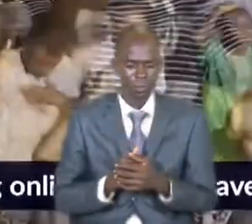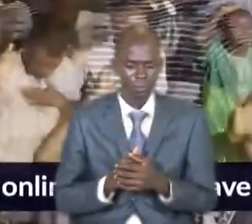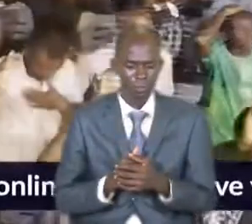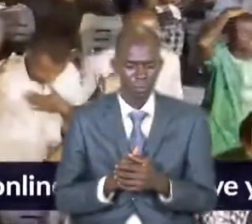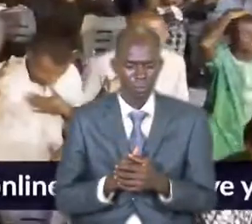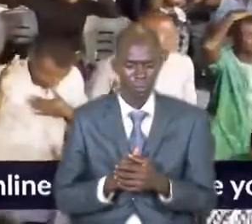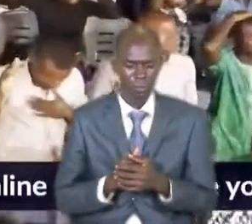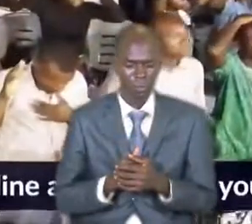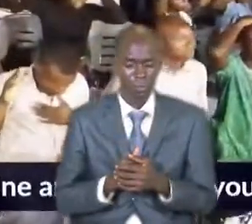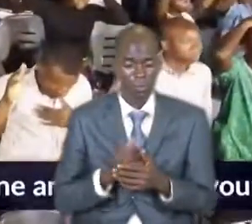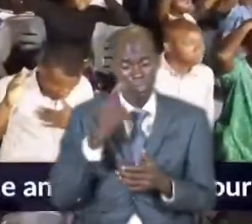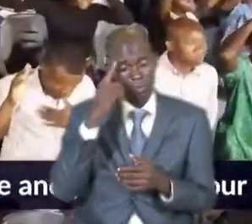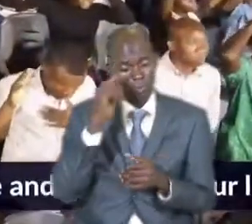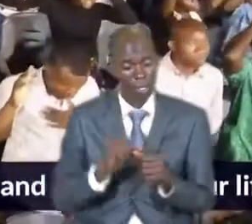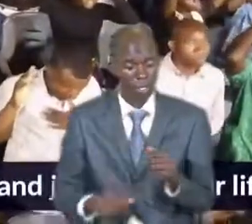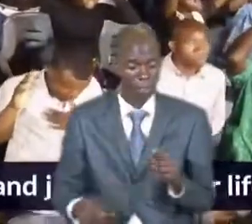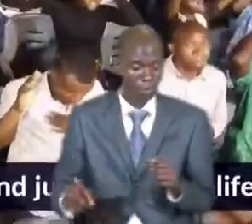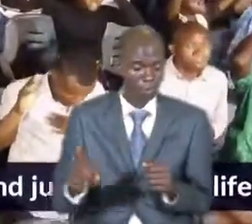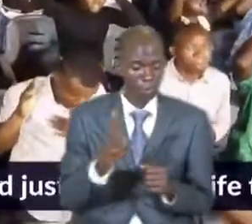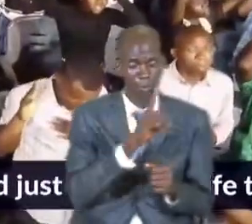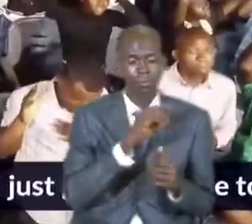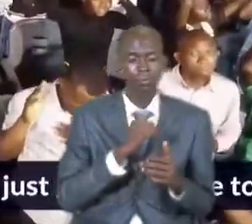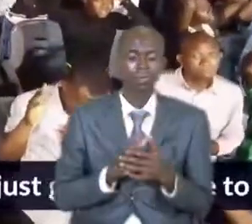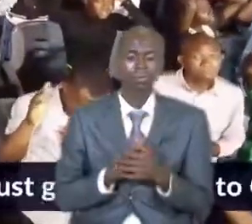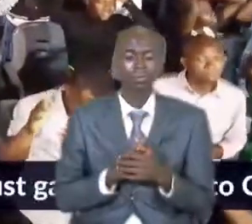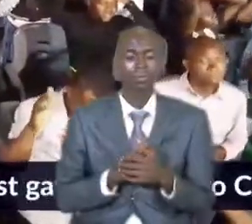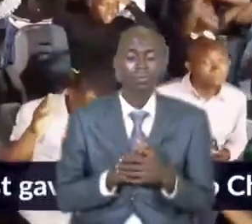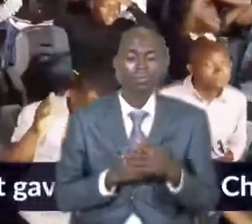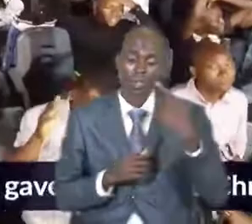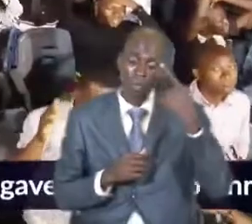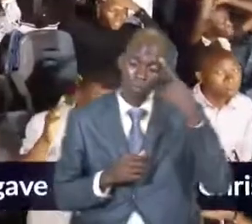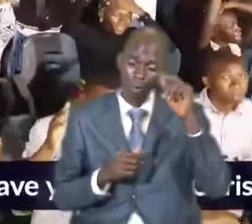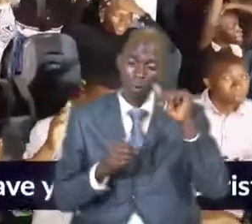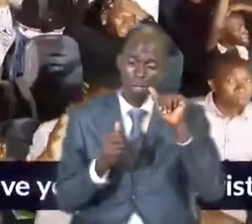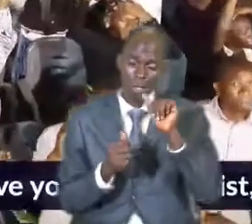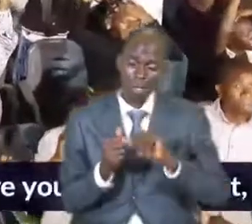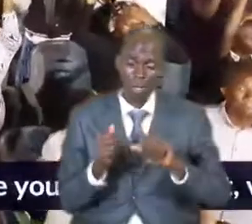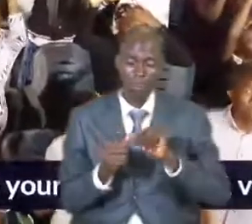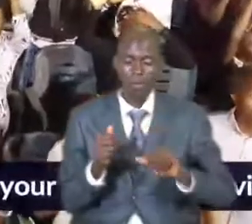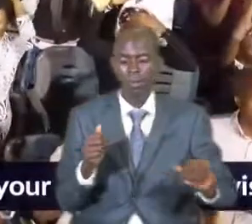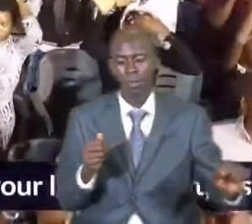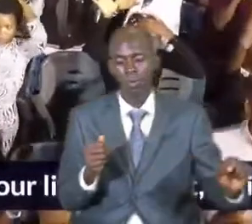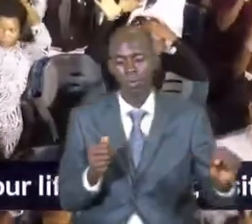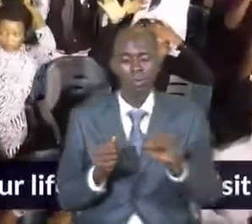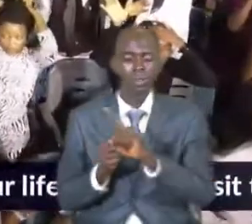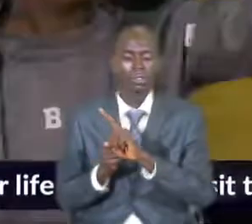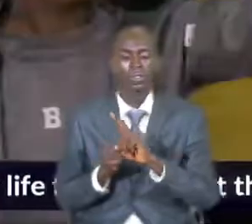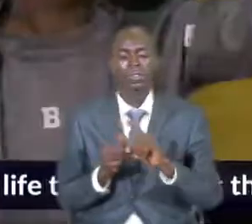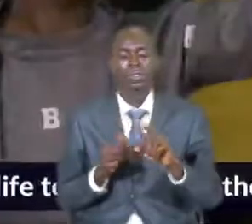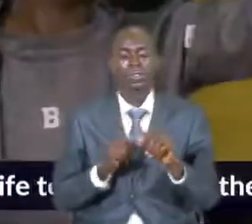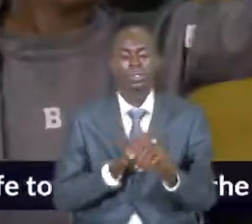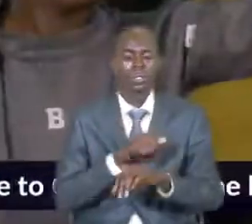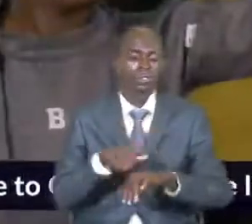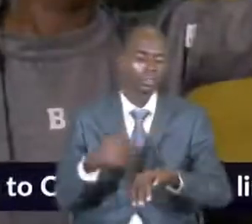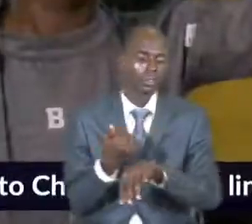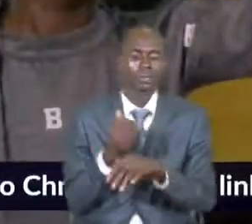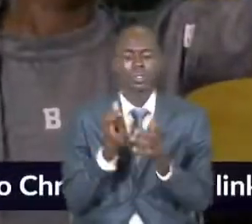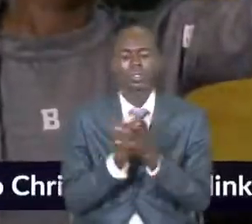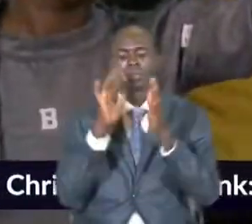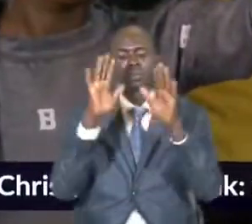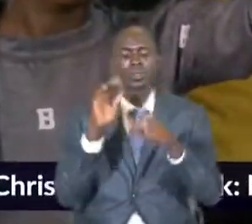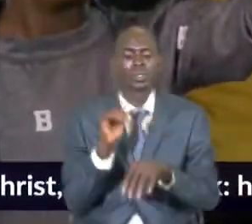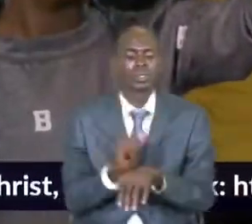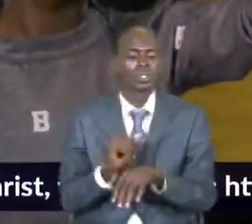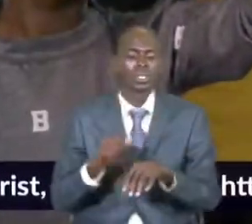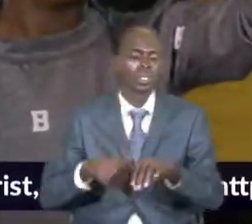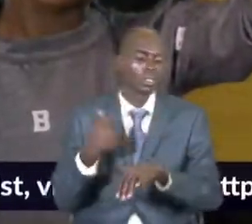For everyone. Amen. For everyone. Amen. Confirm that miracle. Amen. Confirm that